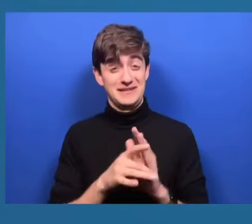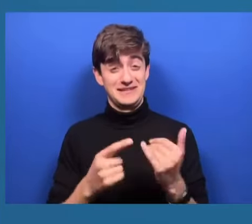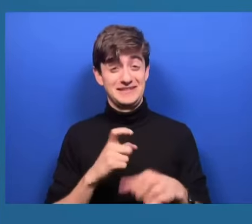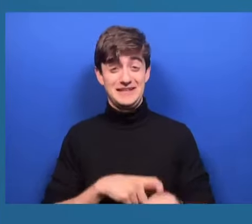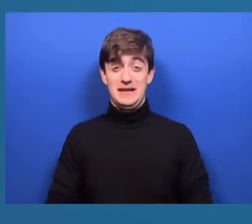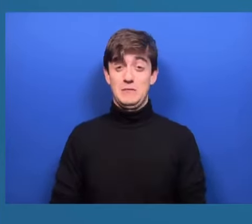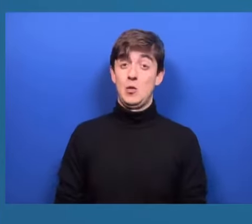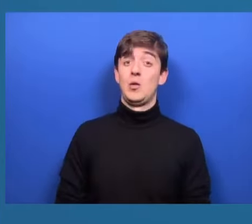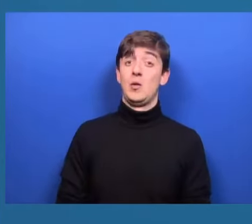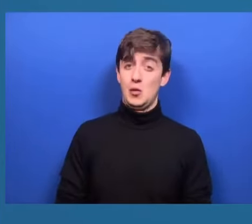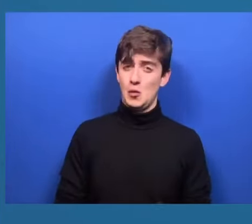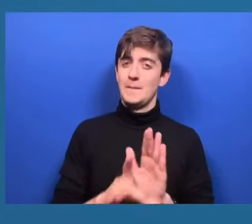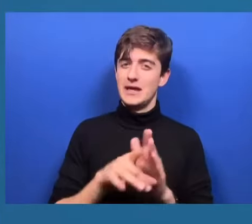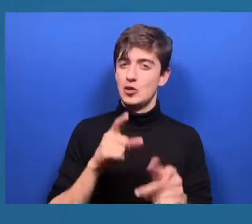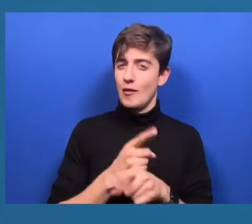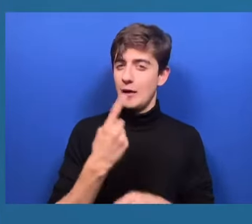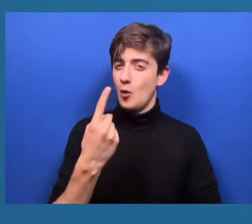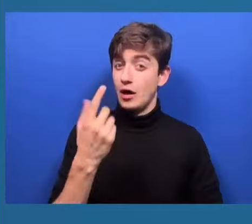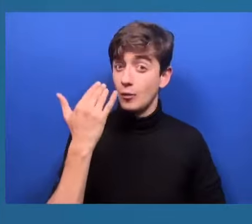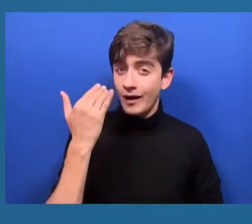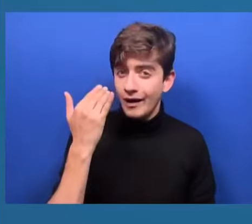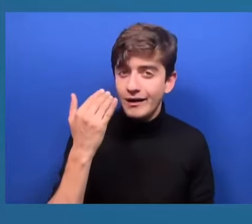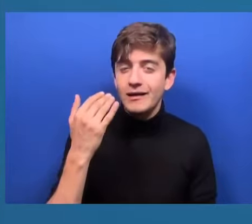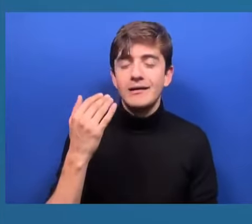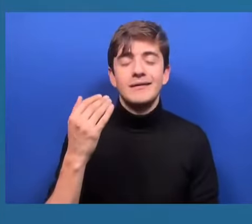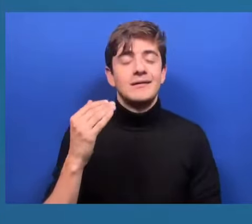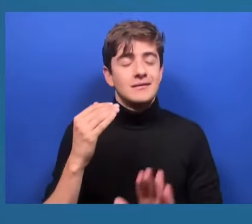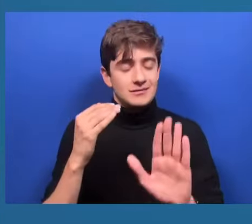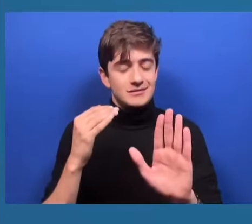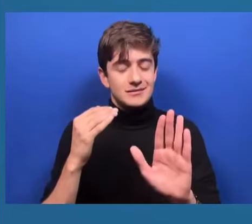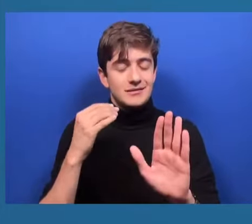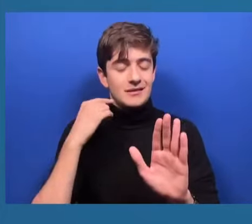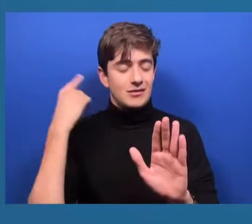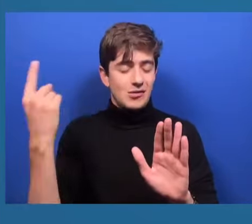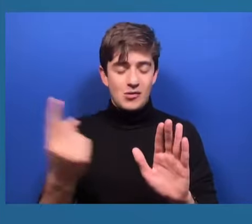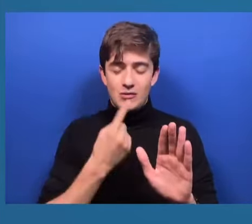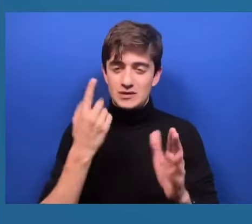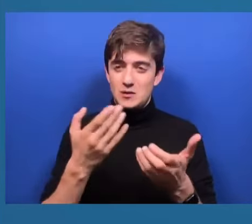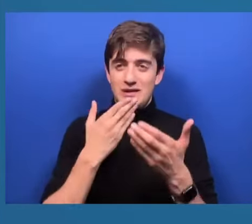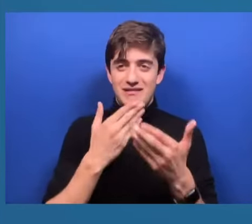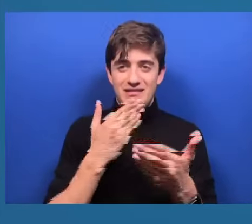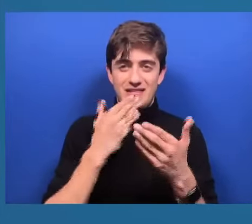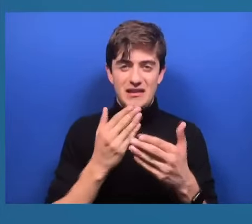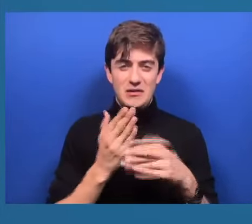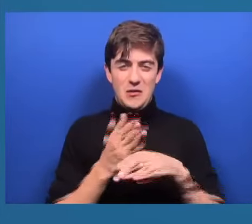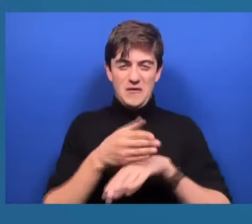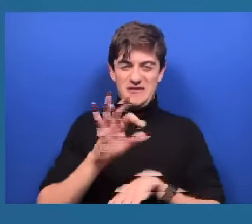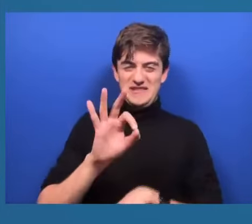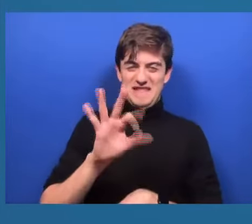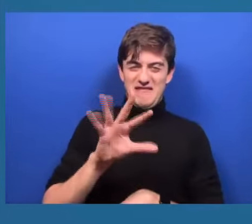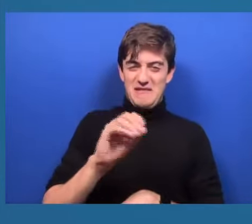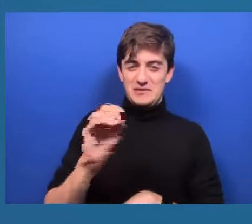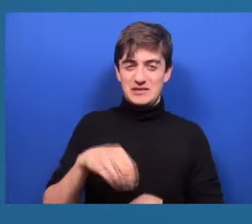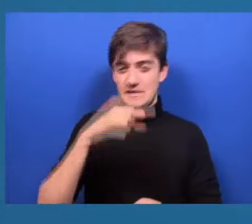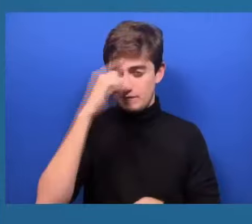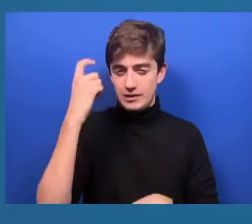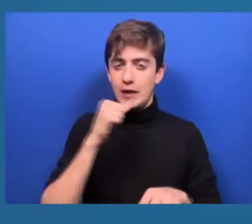one. Because, one, I always want to thank the over 95% of black women who voted against